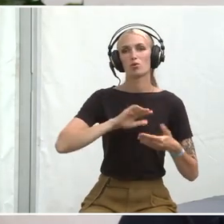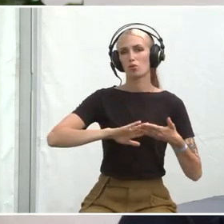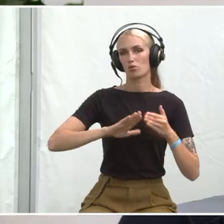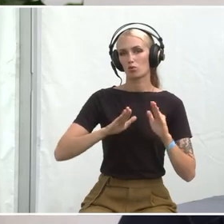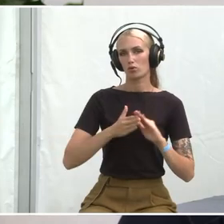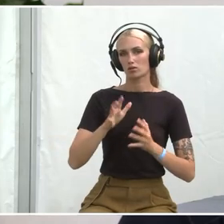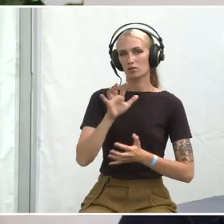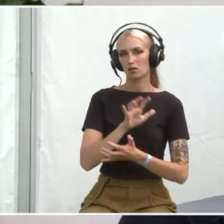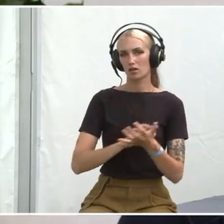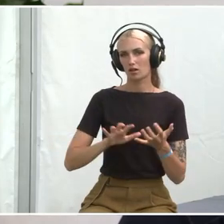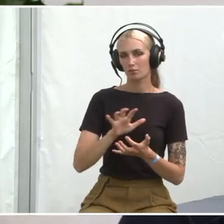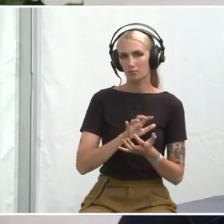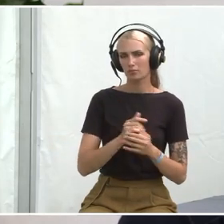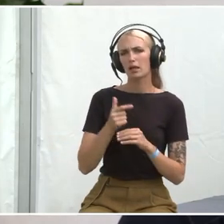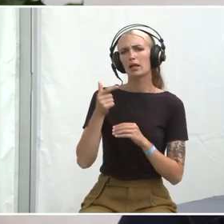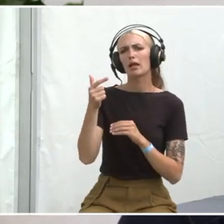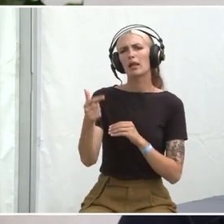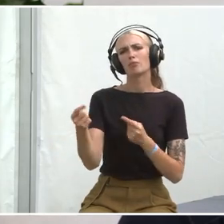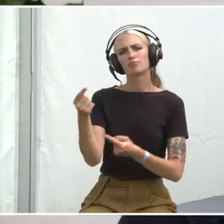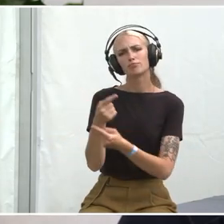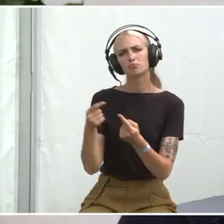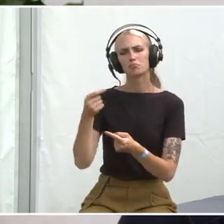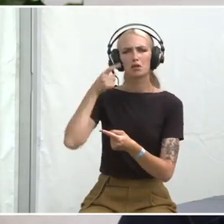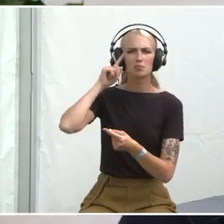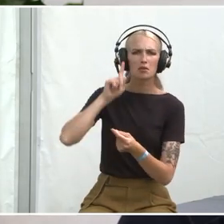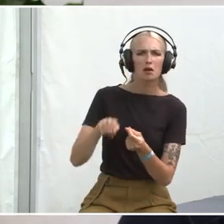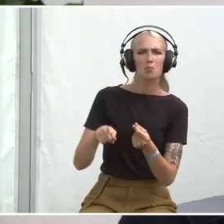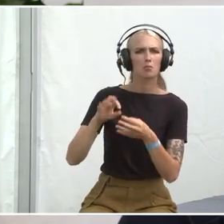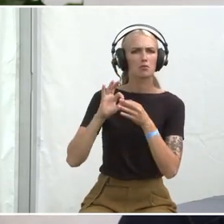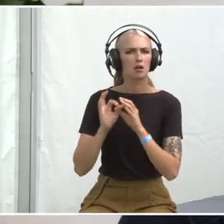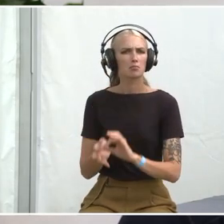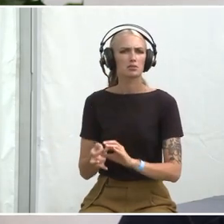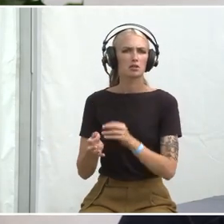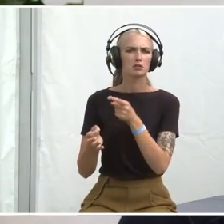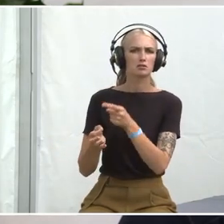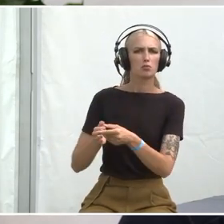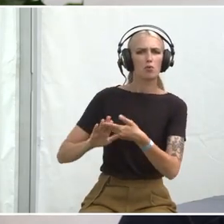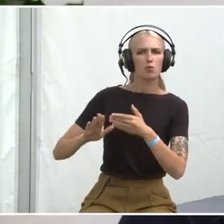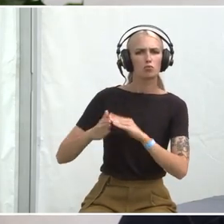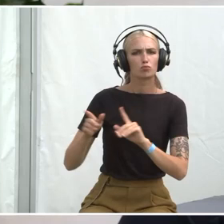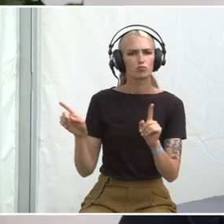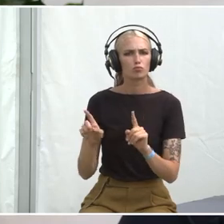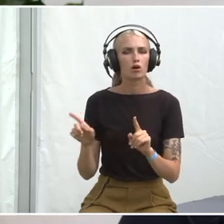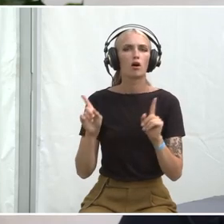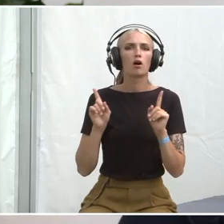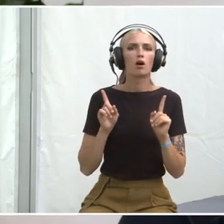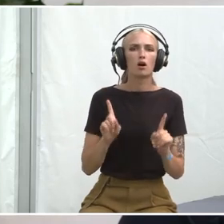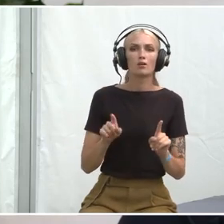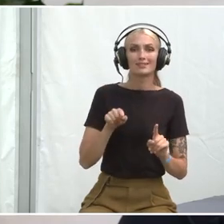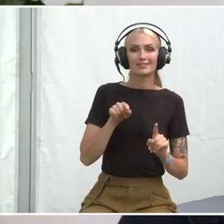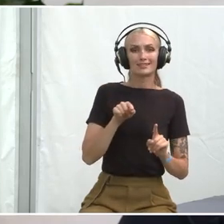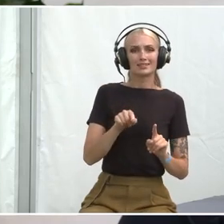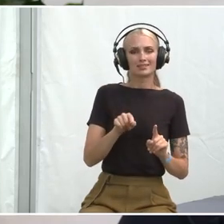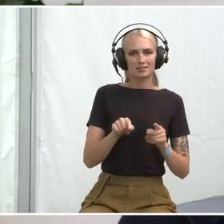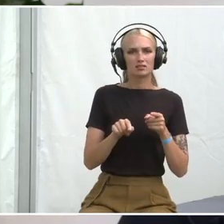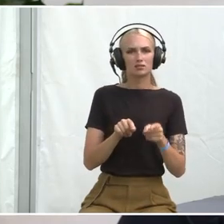bit later now about how much we actually know about the prevalence, if you like, of it. But it's a phenomenon